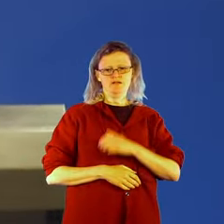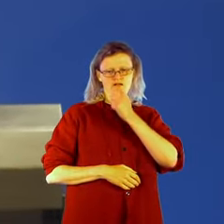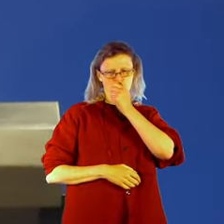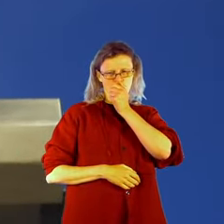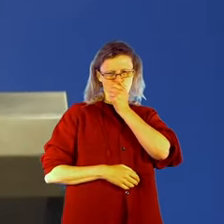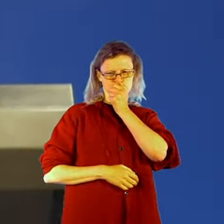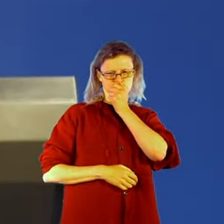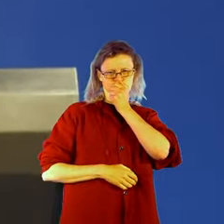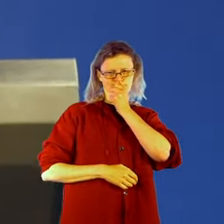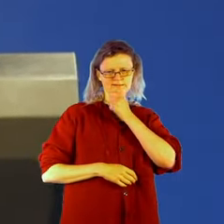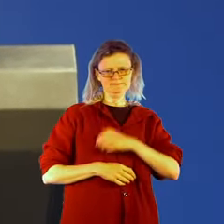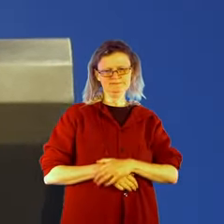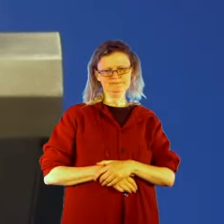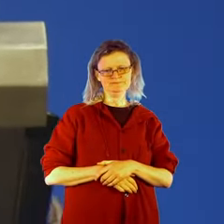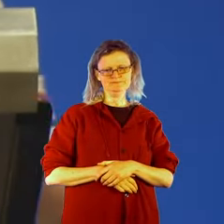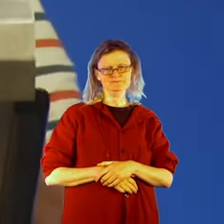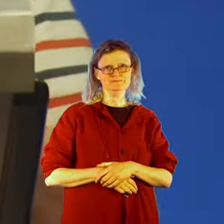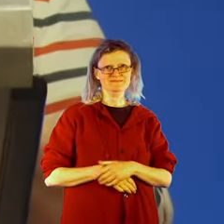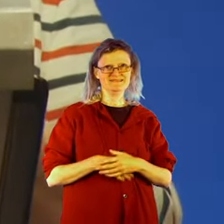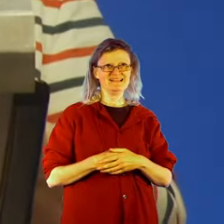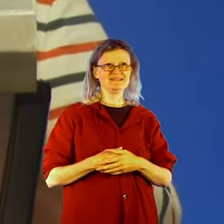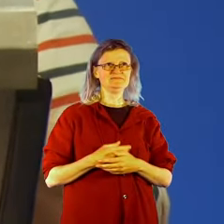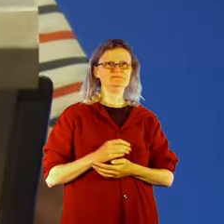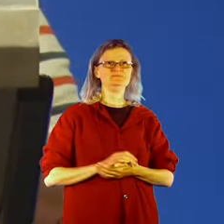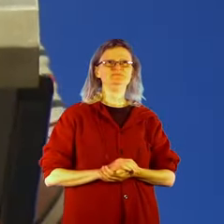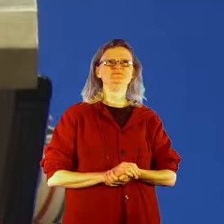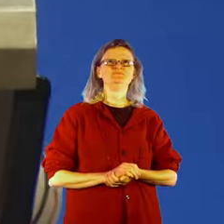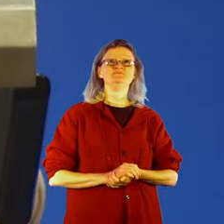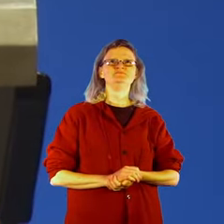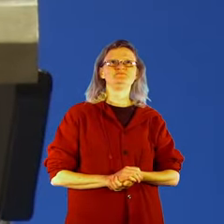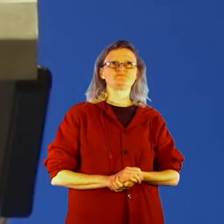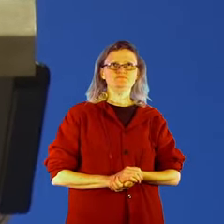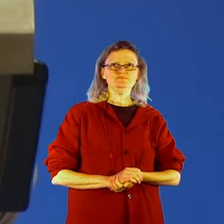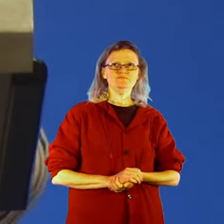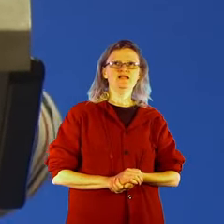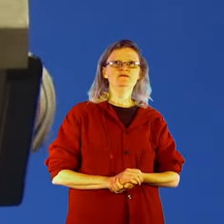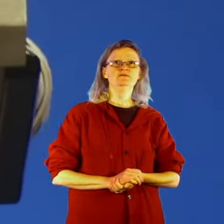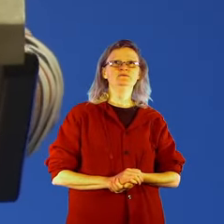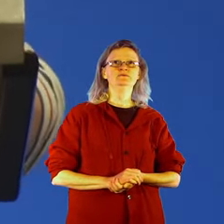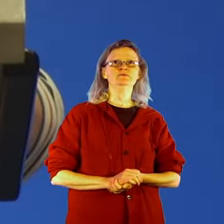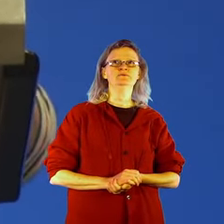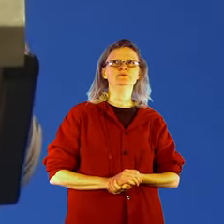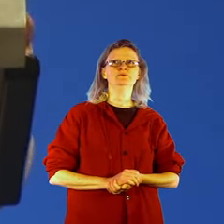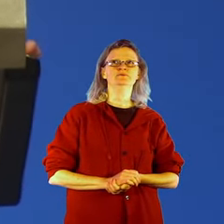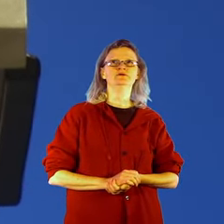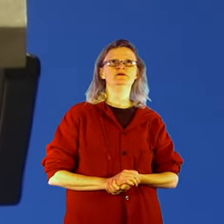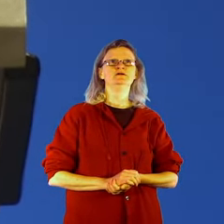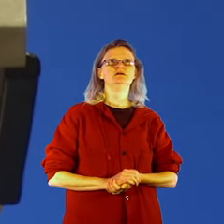If you've got yours, you can rip yours up as well.